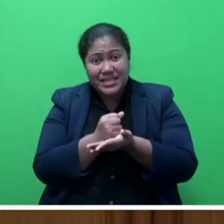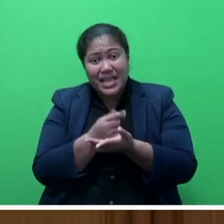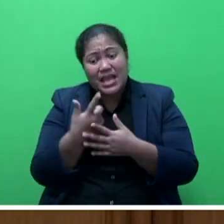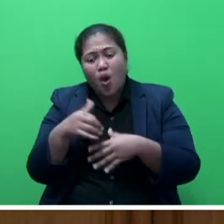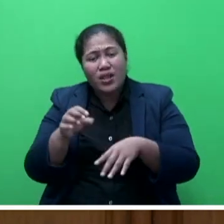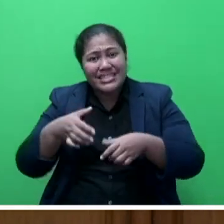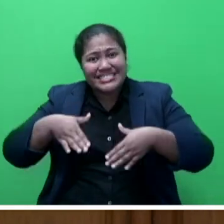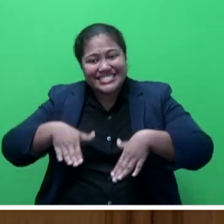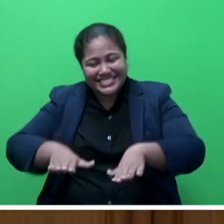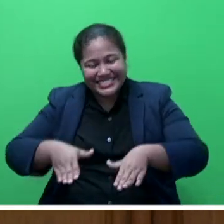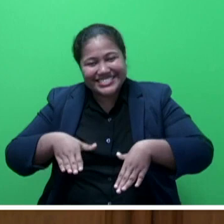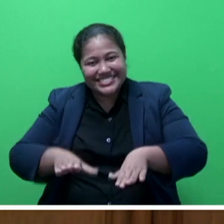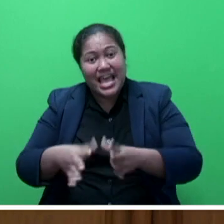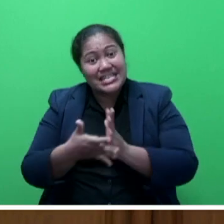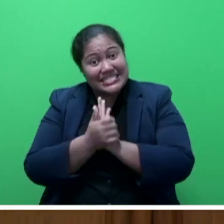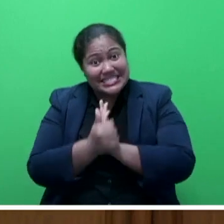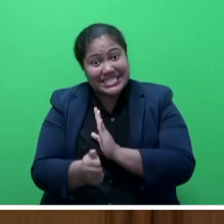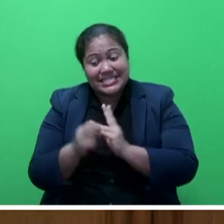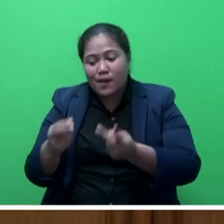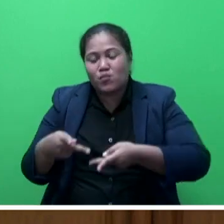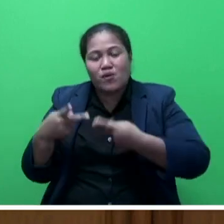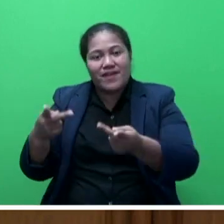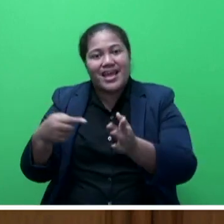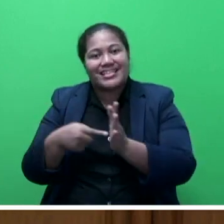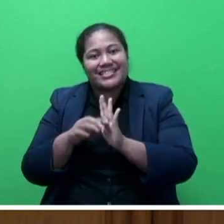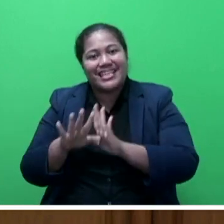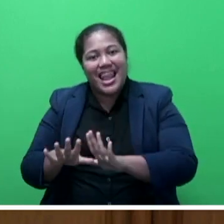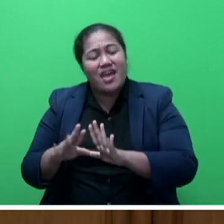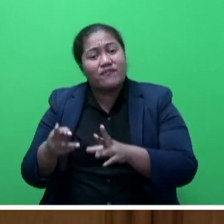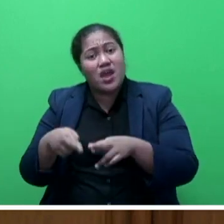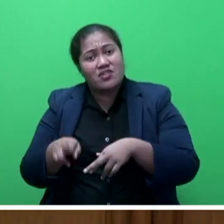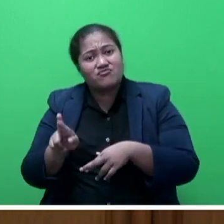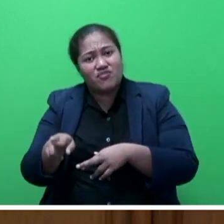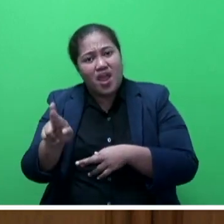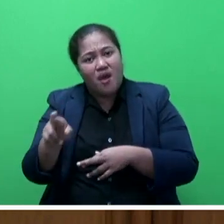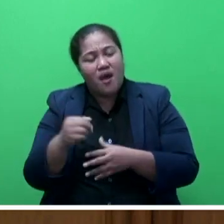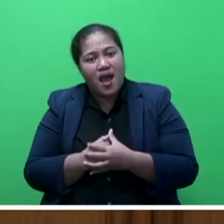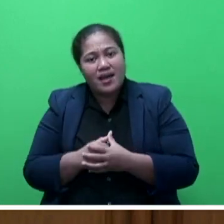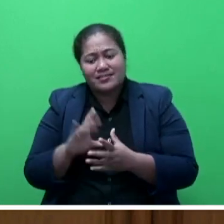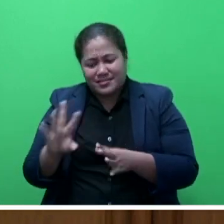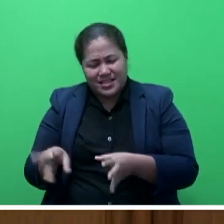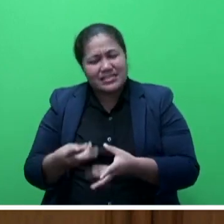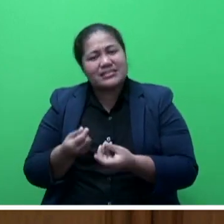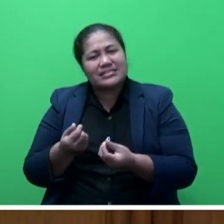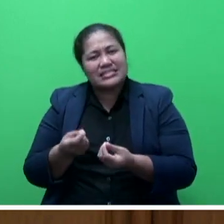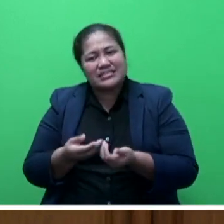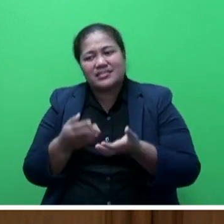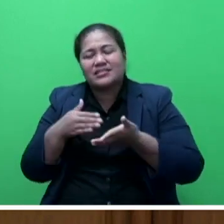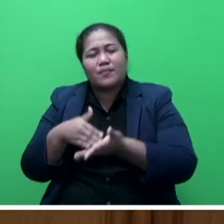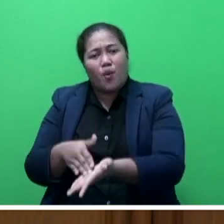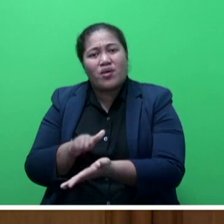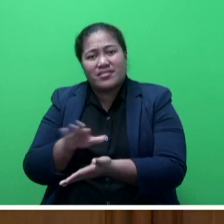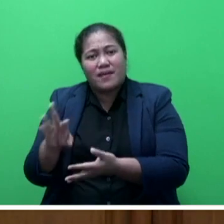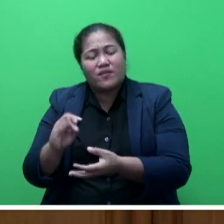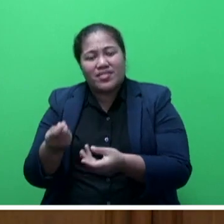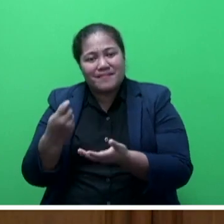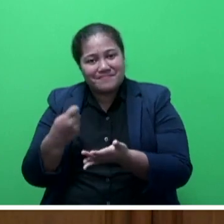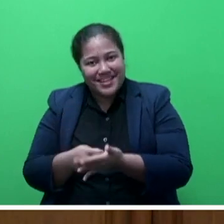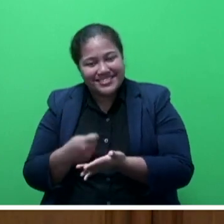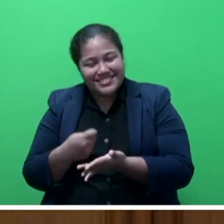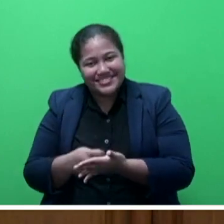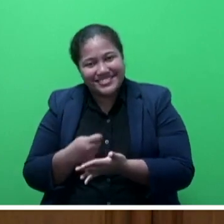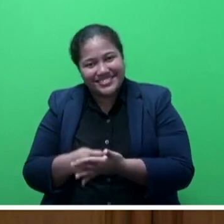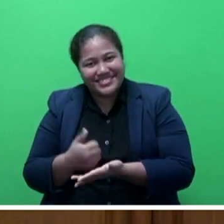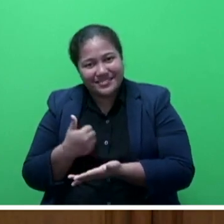provided to the communities in Rewa and Thailand constitute alternative livelihood sources that should ease the pressure on